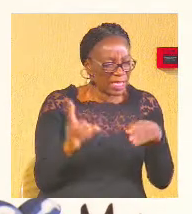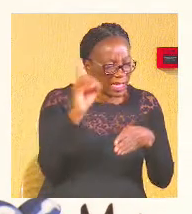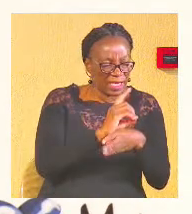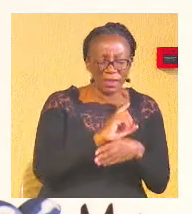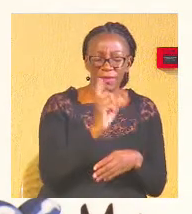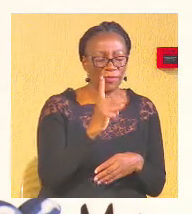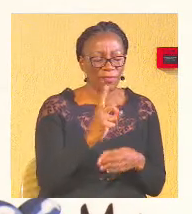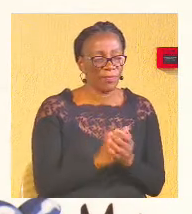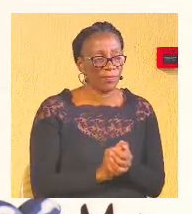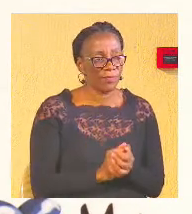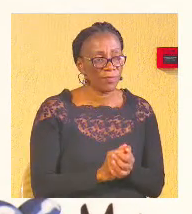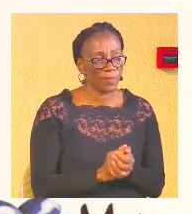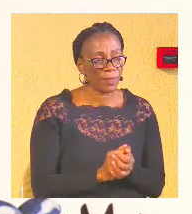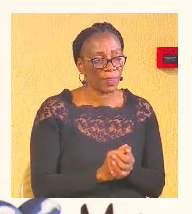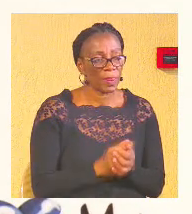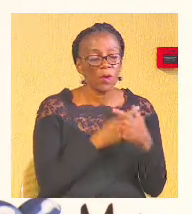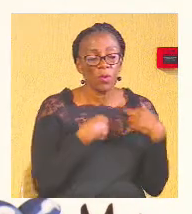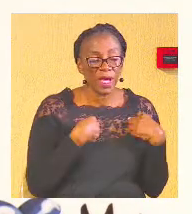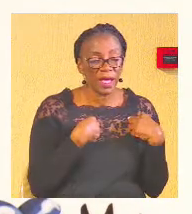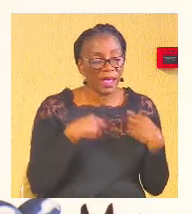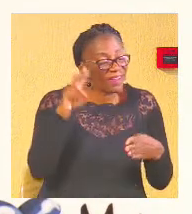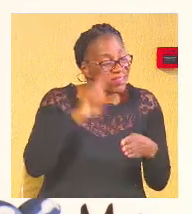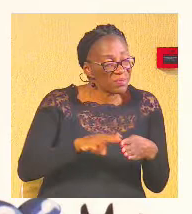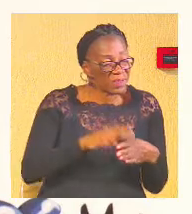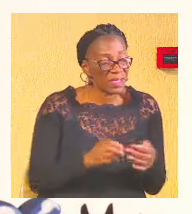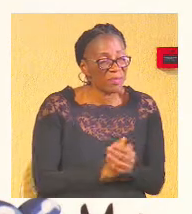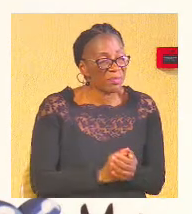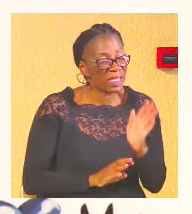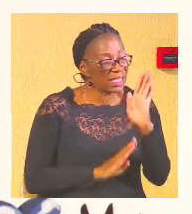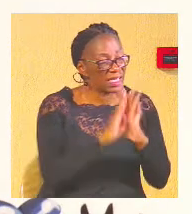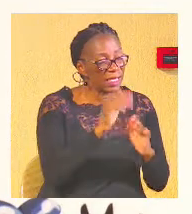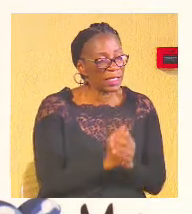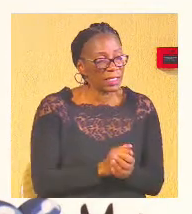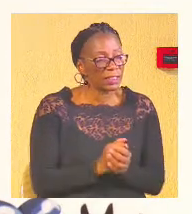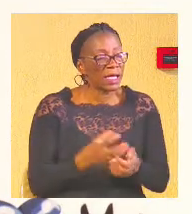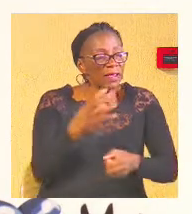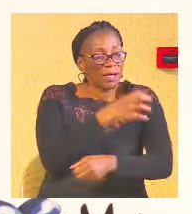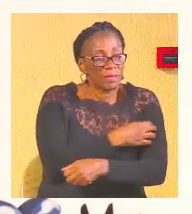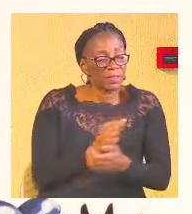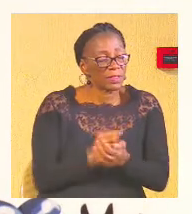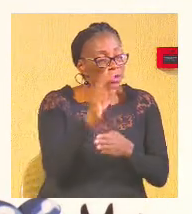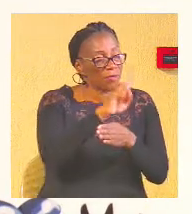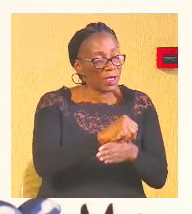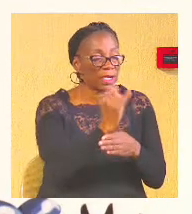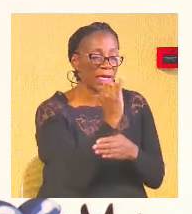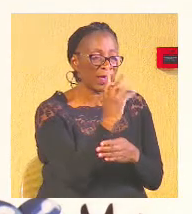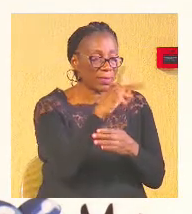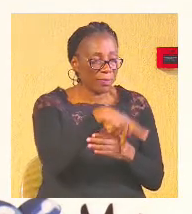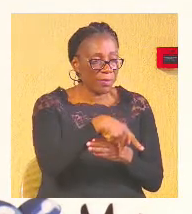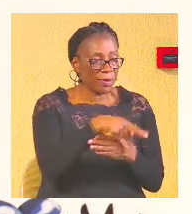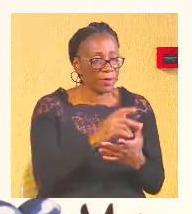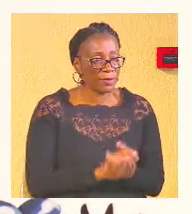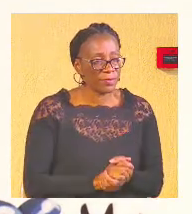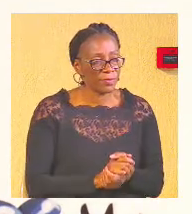the concept paper on expanding testing. And this is a document that is going to guide us going forward in terms of how